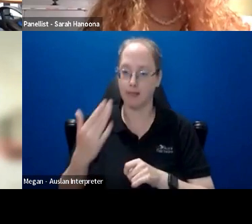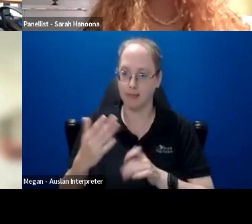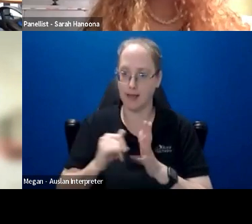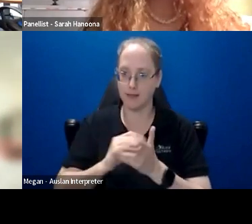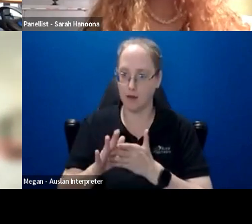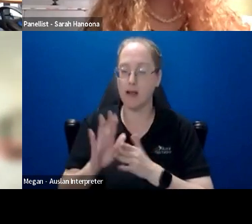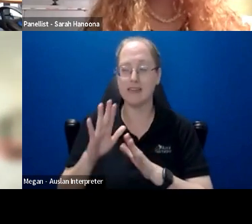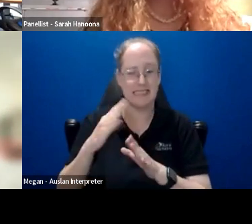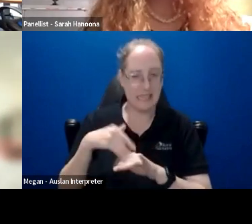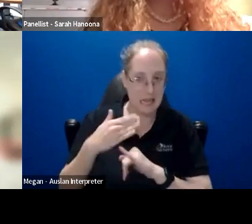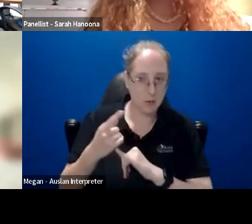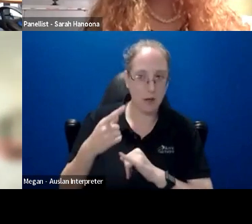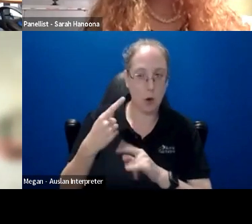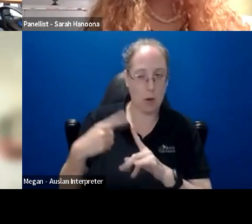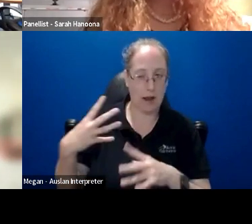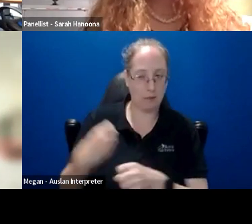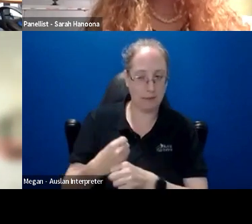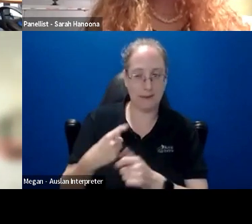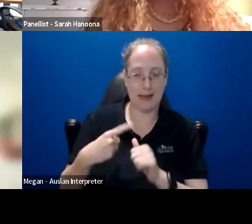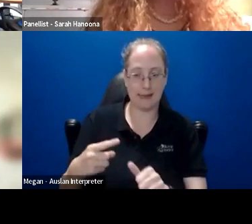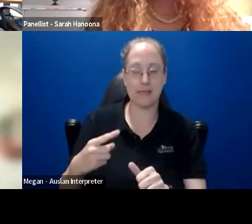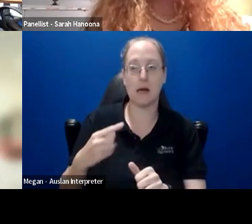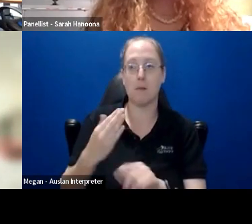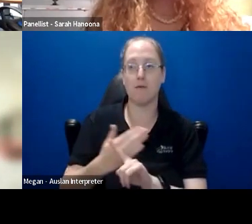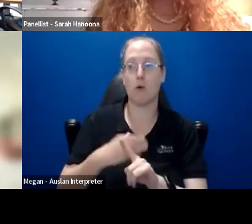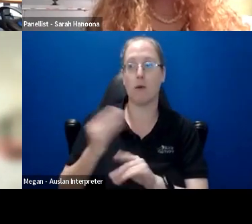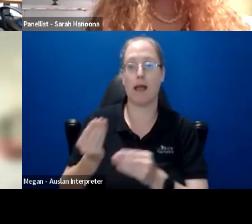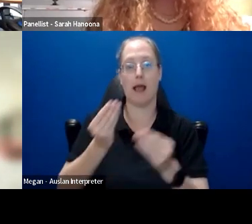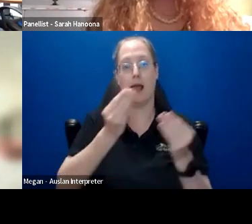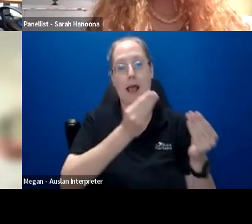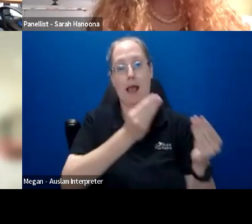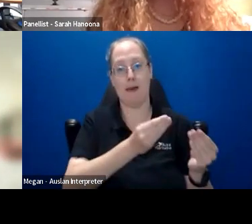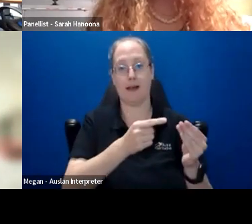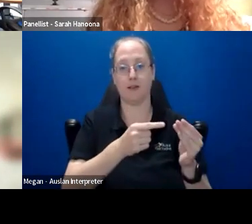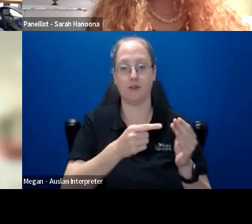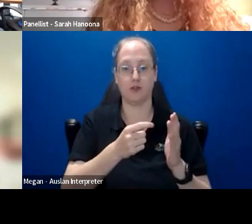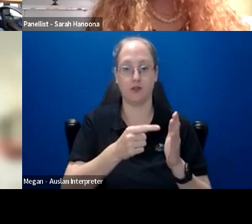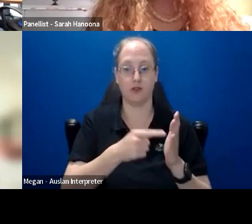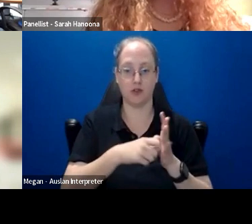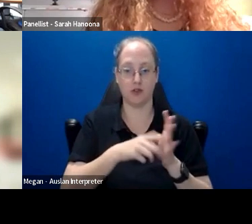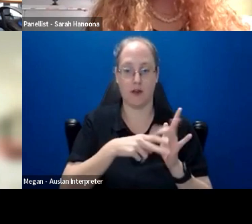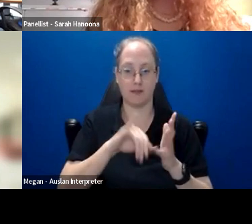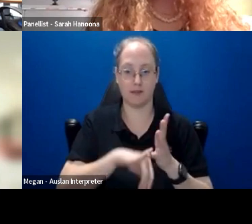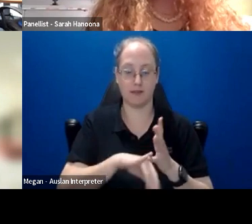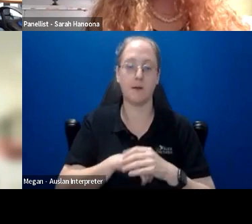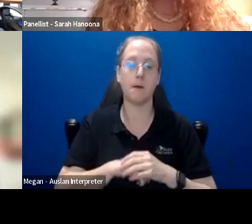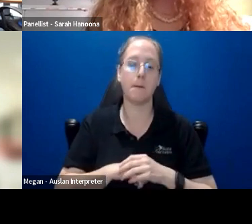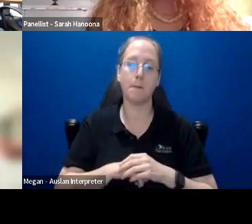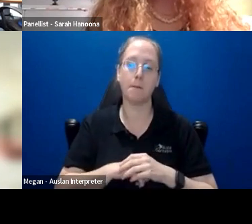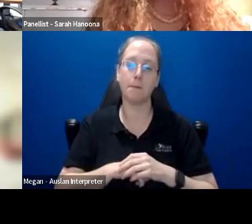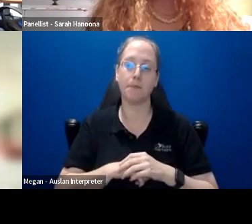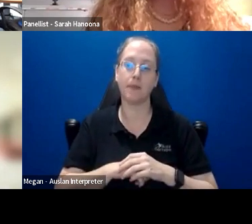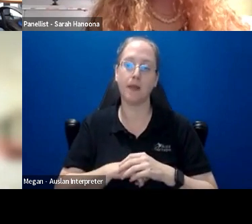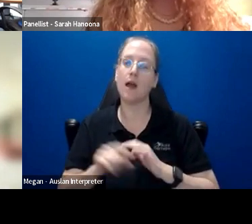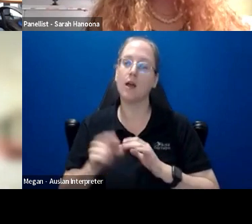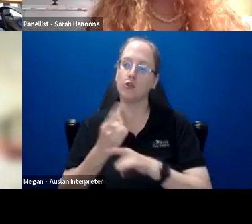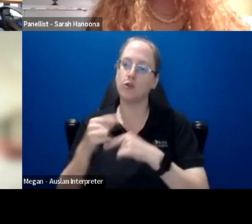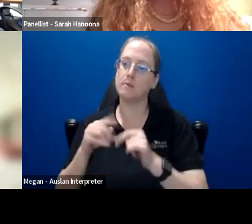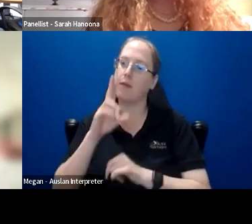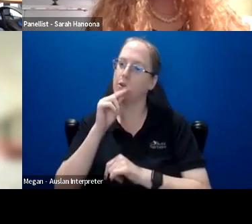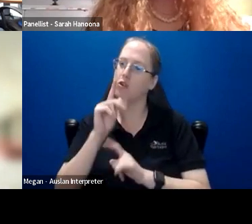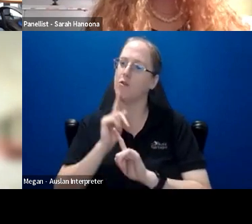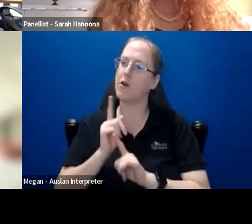us a very quick response before we hand over to Travis. So you talked about, obviously, the youth advisory group.